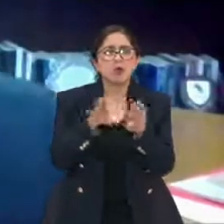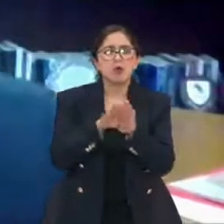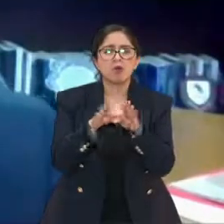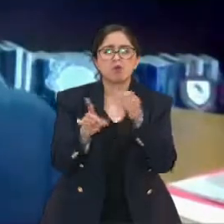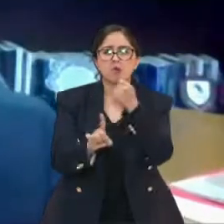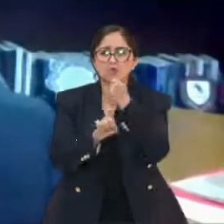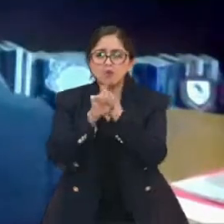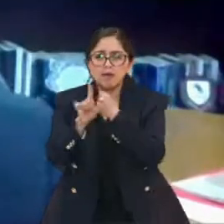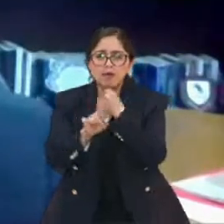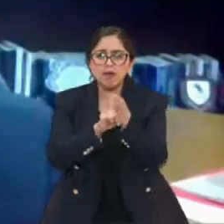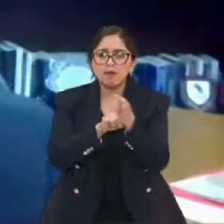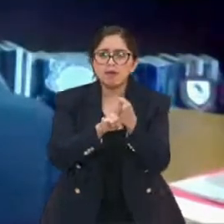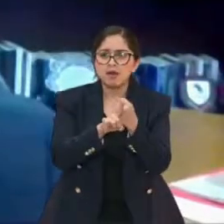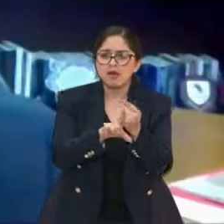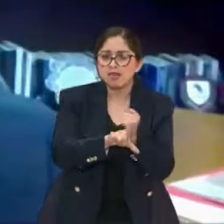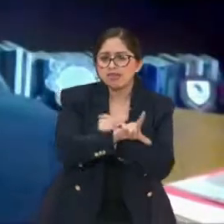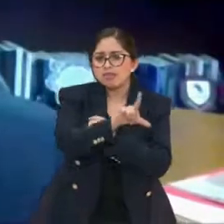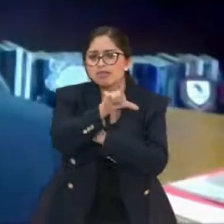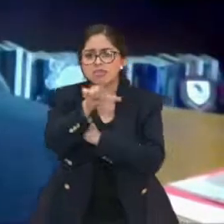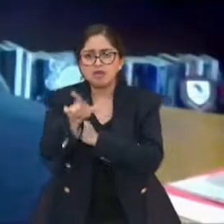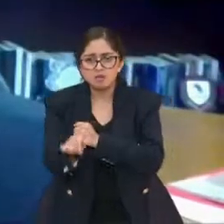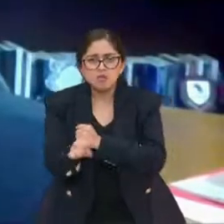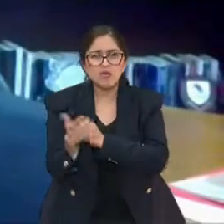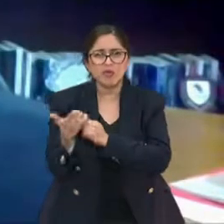mentioning. And